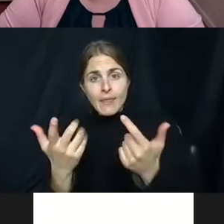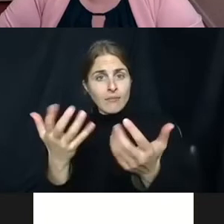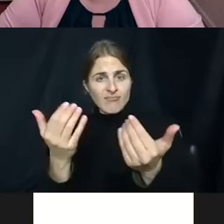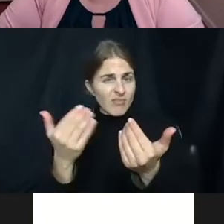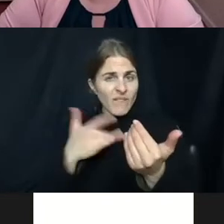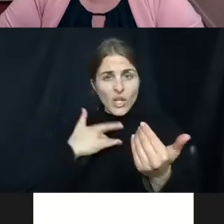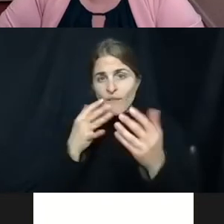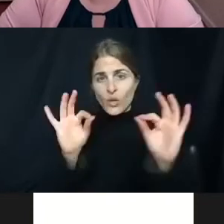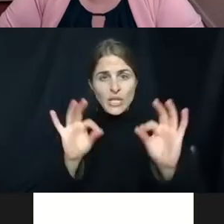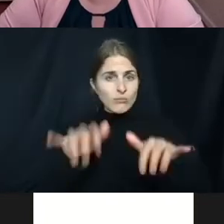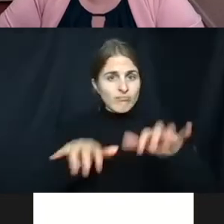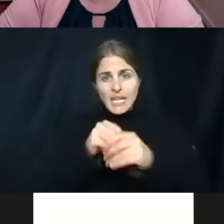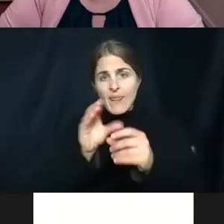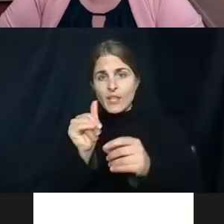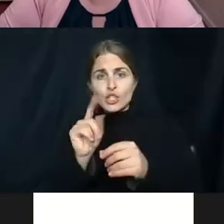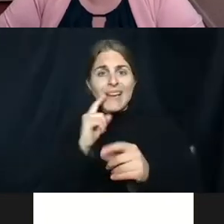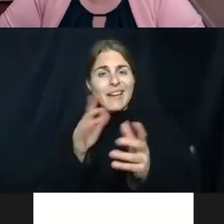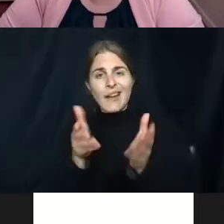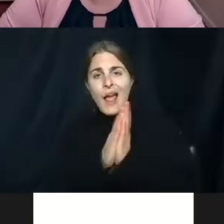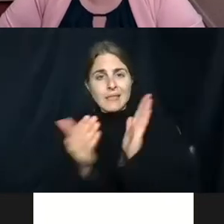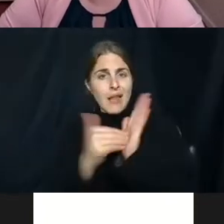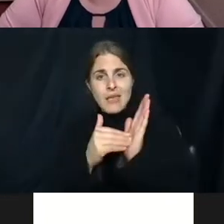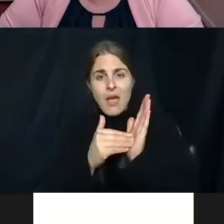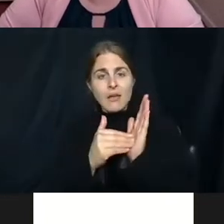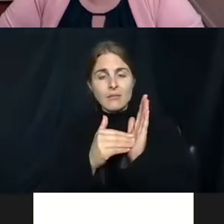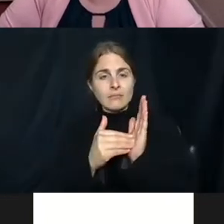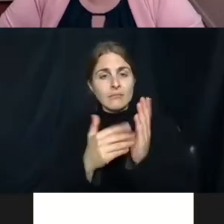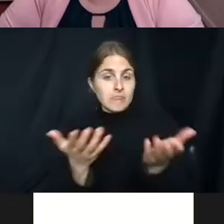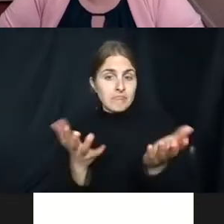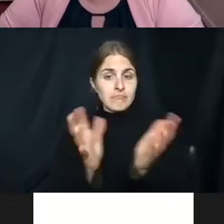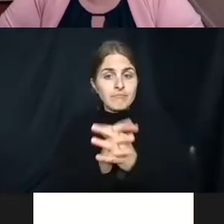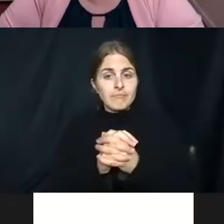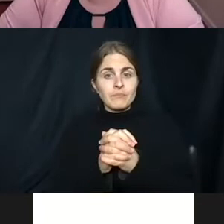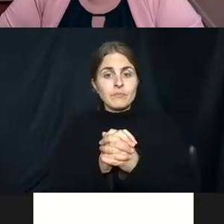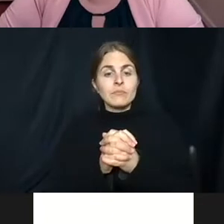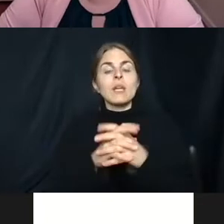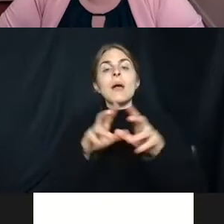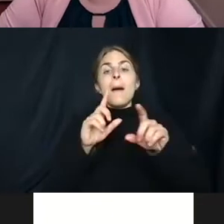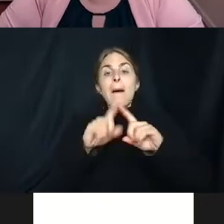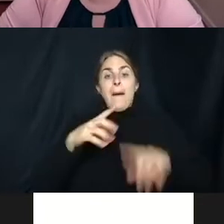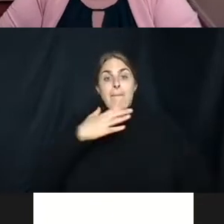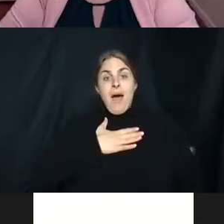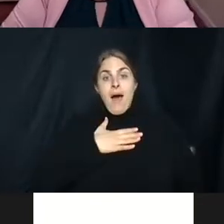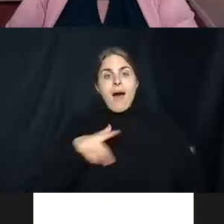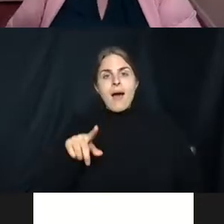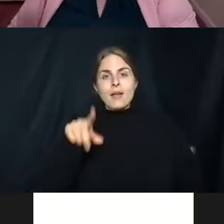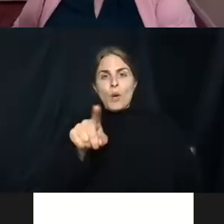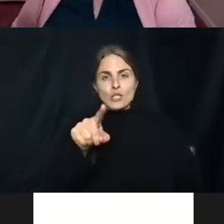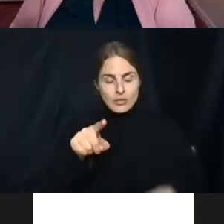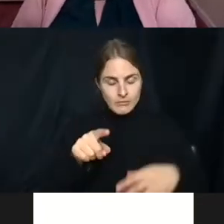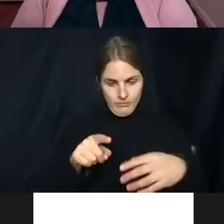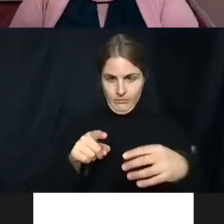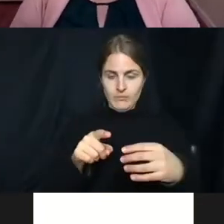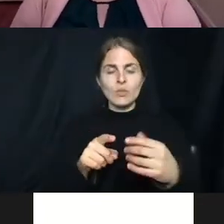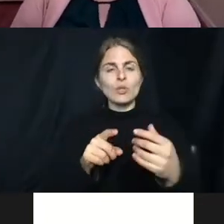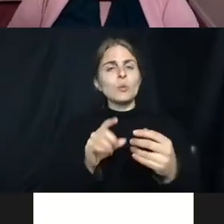like write that in the chat and I can ask that again to the panelists. But a question that I had, you know, you were talking earlier